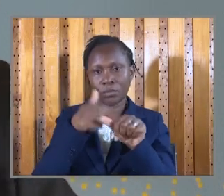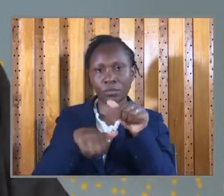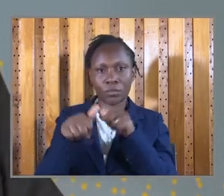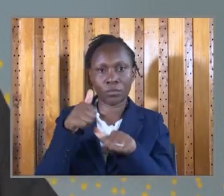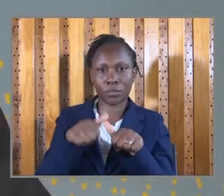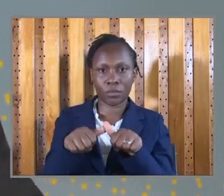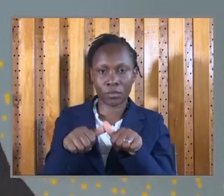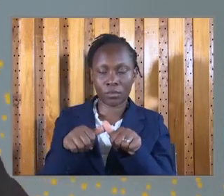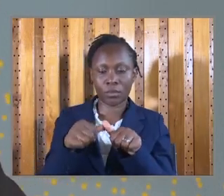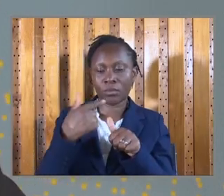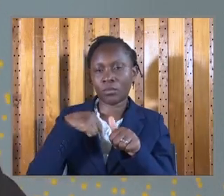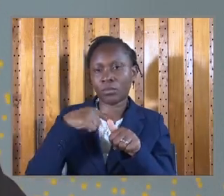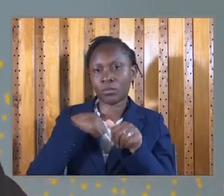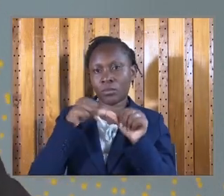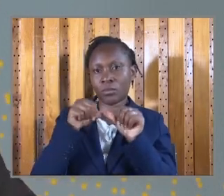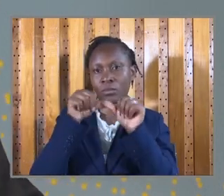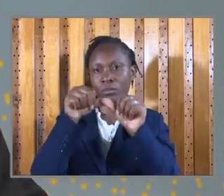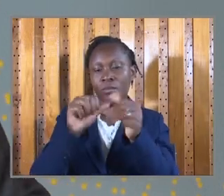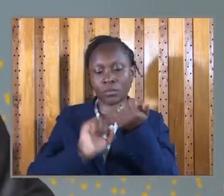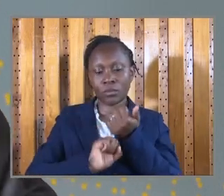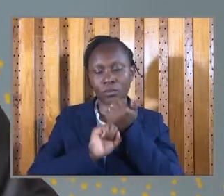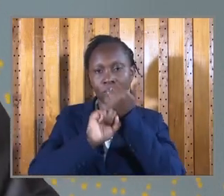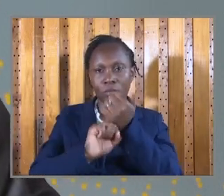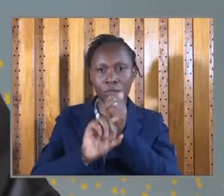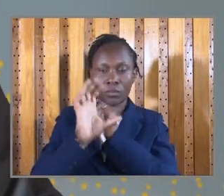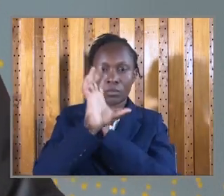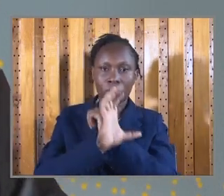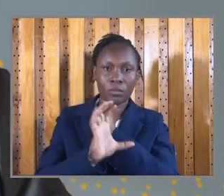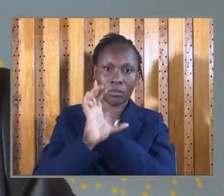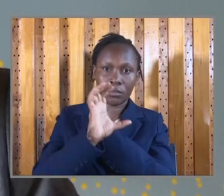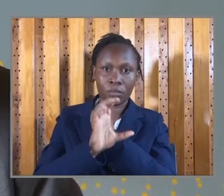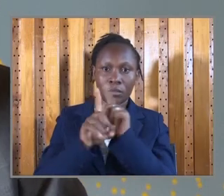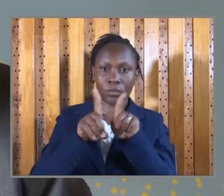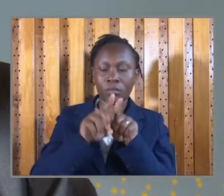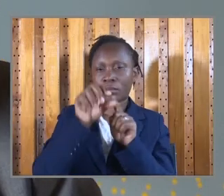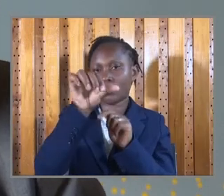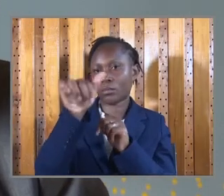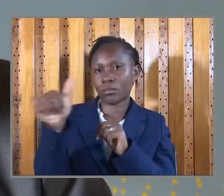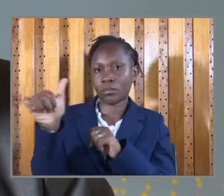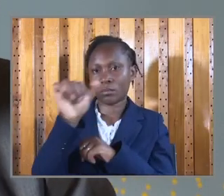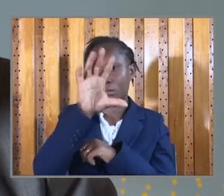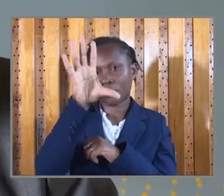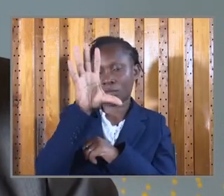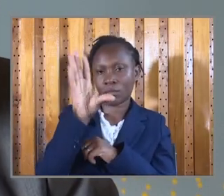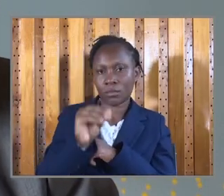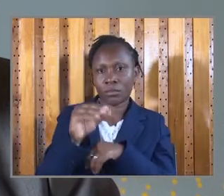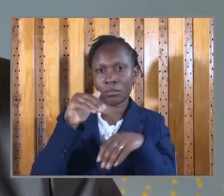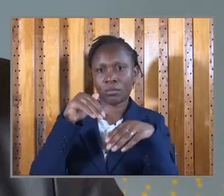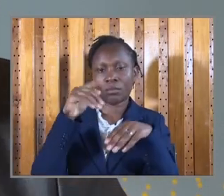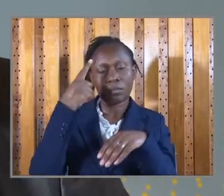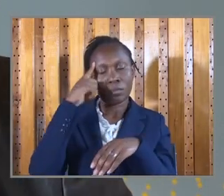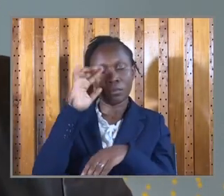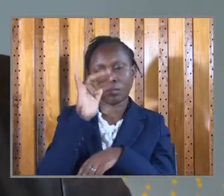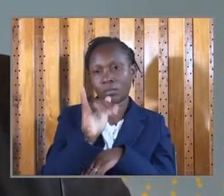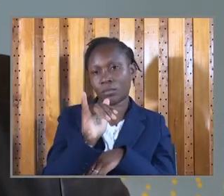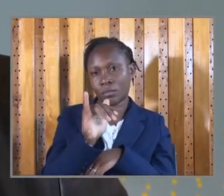And we continue to support the country and the rest of Africa in this regard.